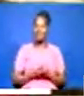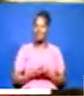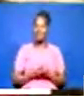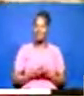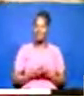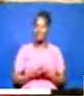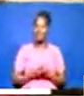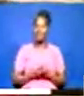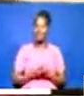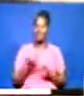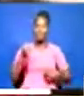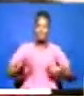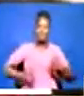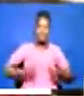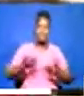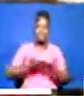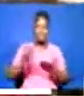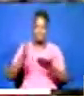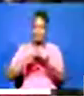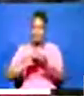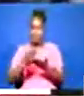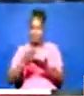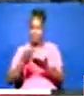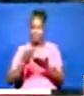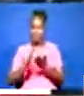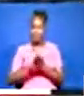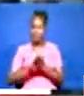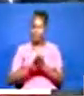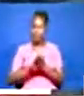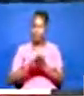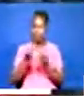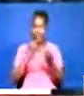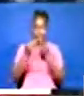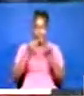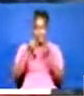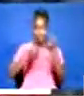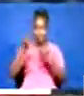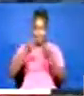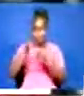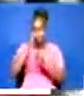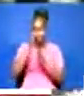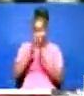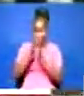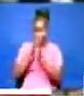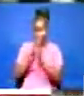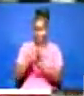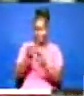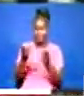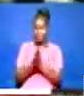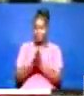A range of entertainment pieces such as songs, police band march and eating competition kept the gathering on its feet.